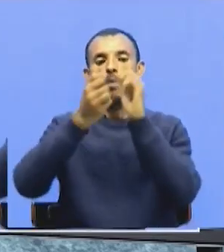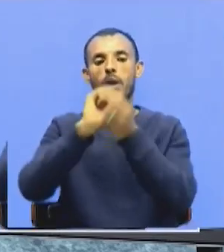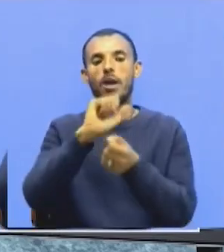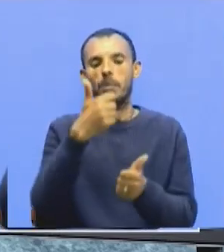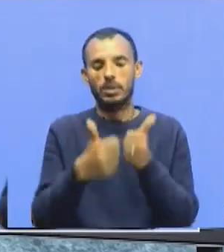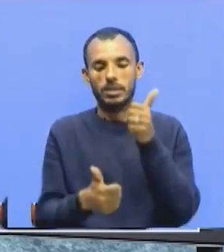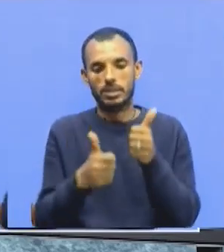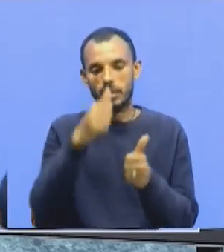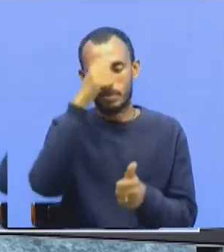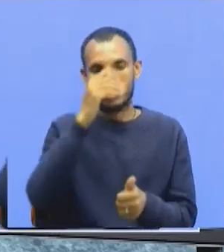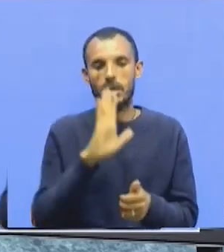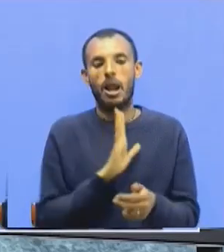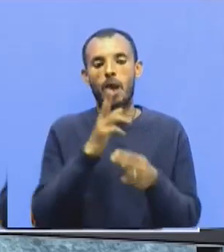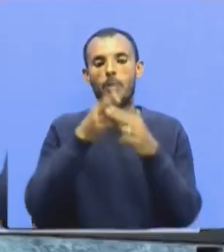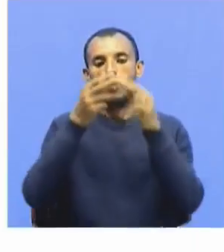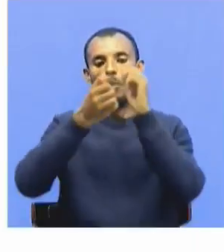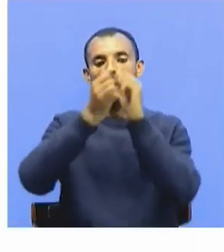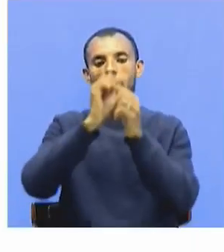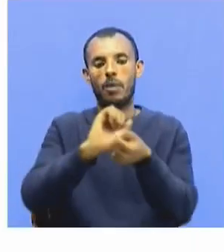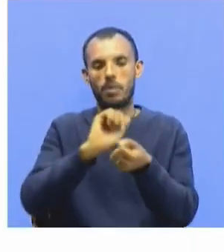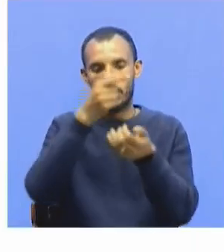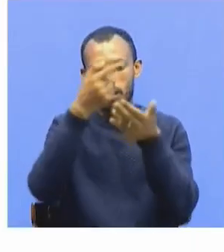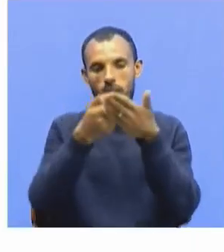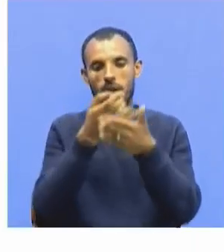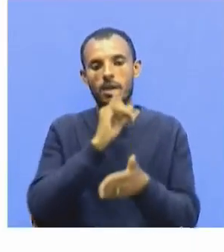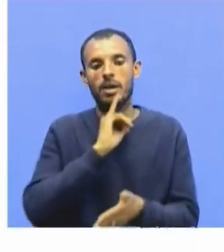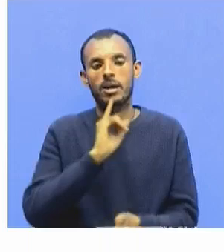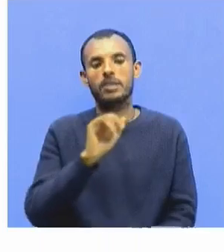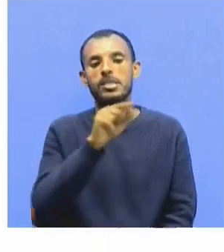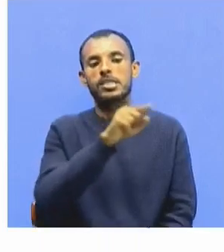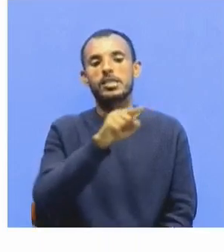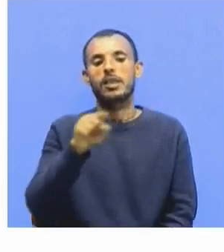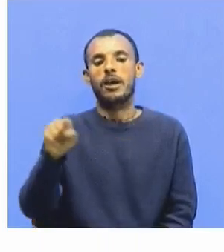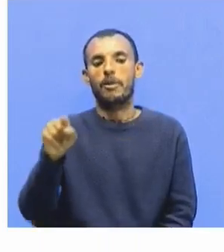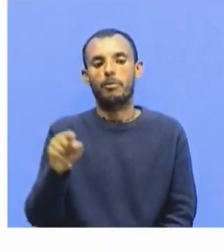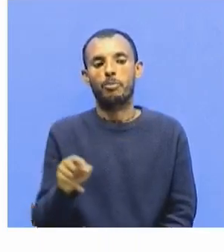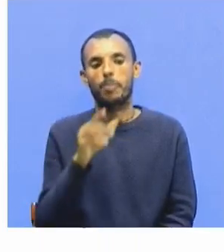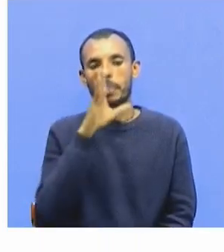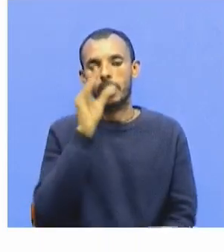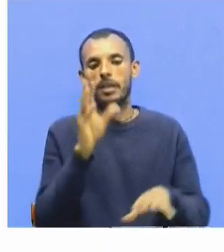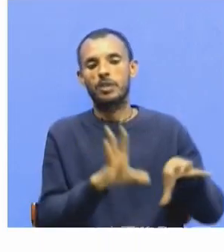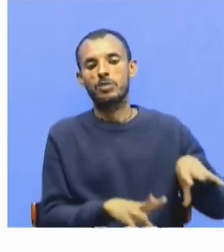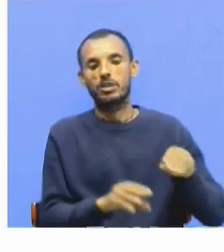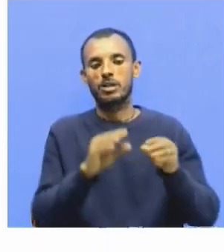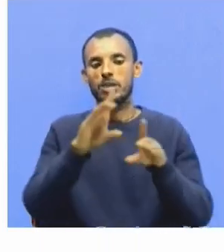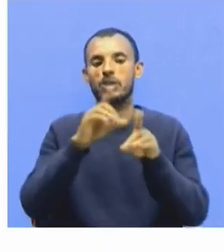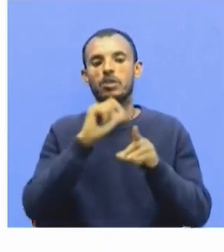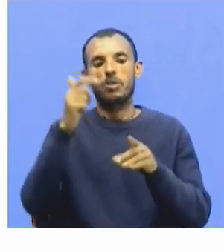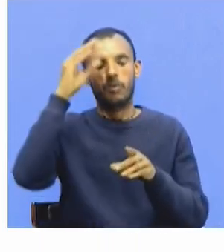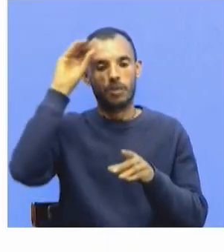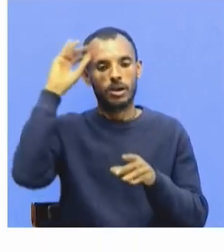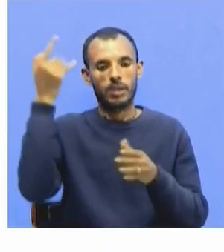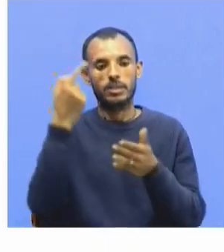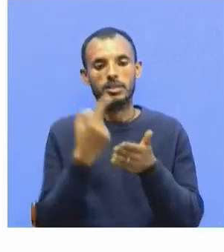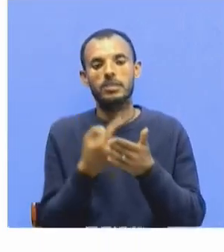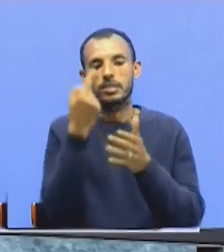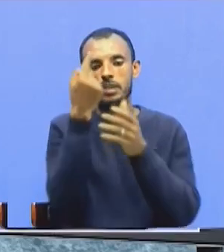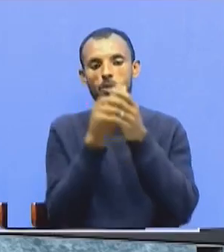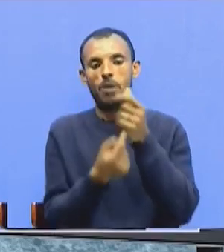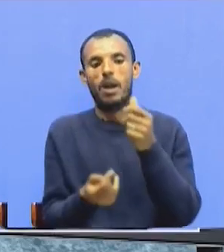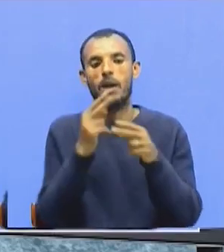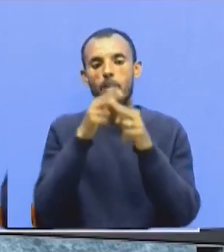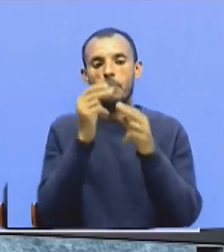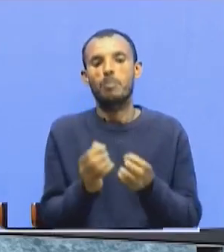is personal pronoun. So here is they. And students, don't forget, this one is singular